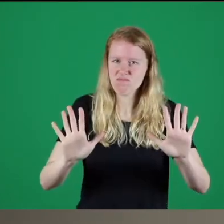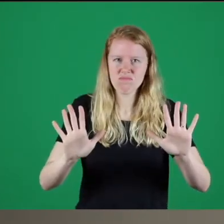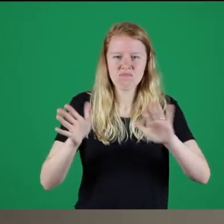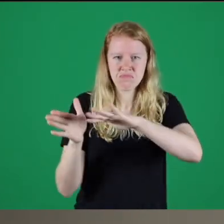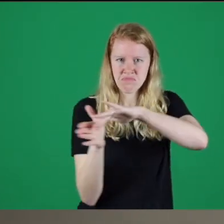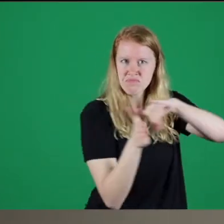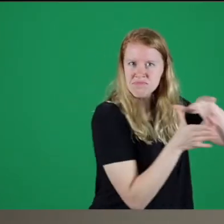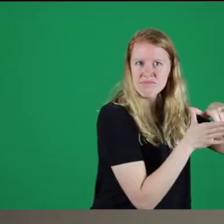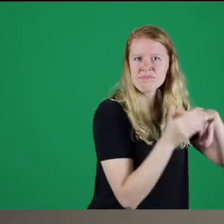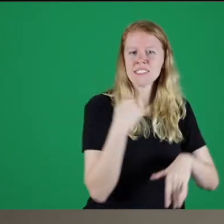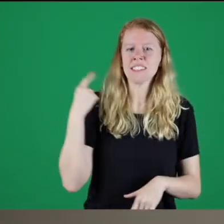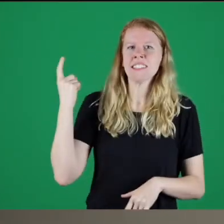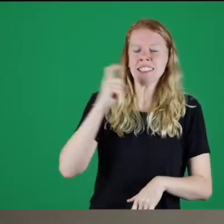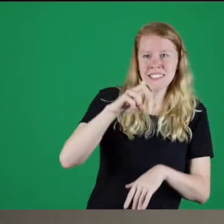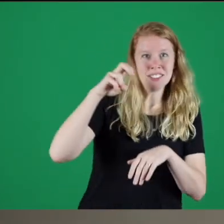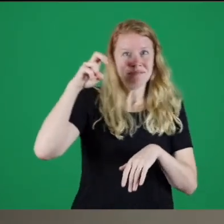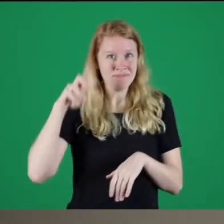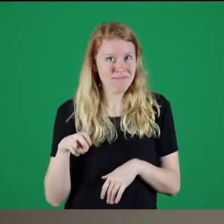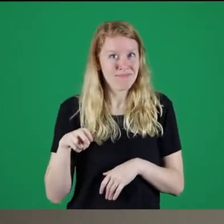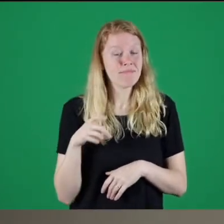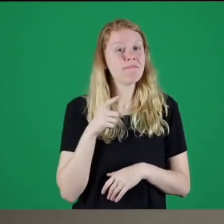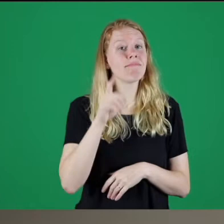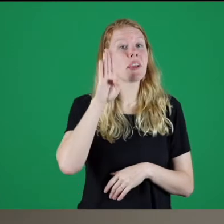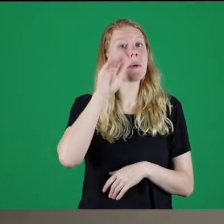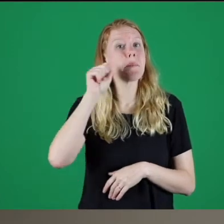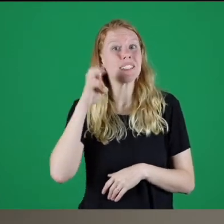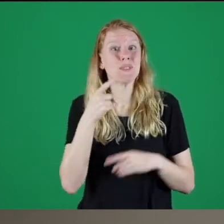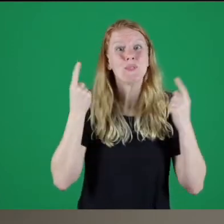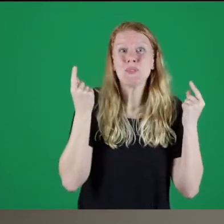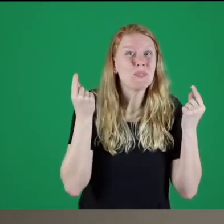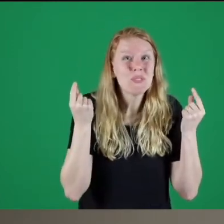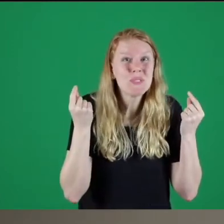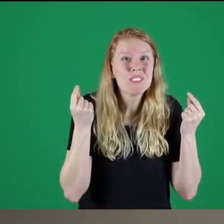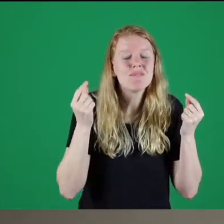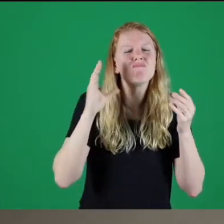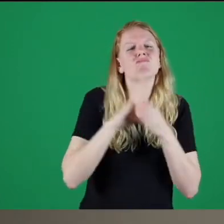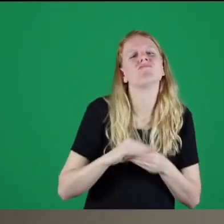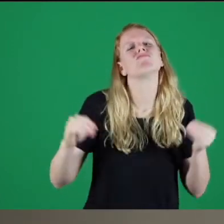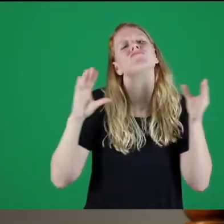down. And Basse, well, he began sharing a story with me.